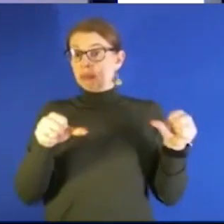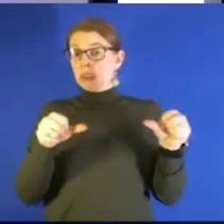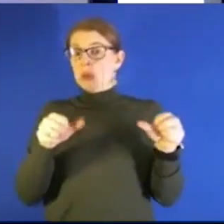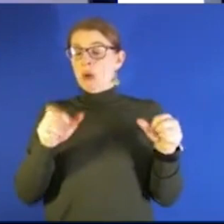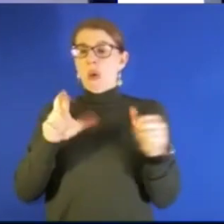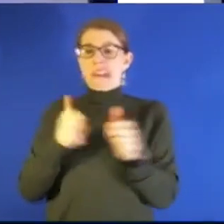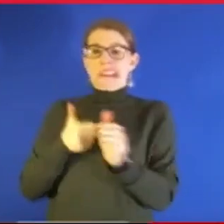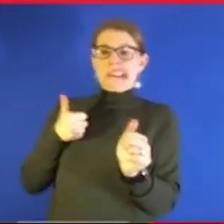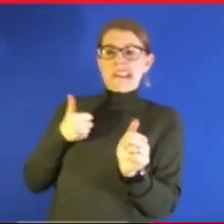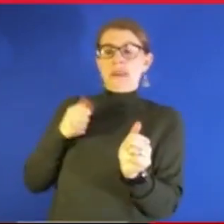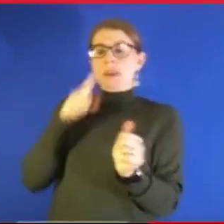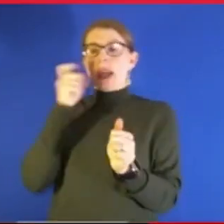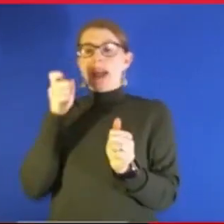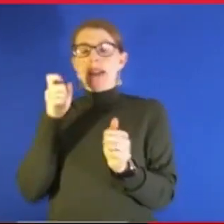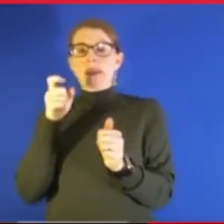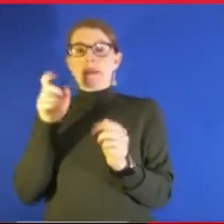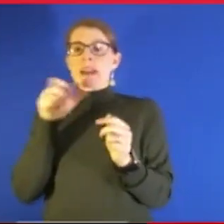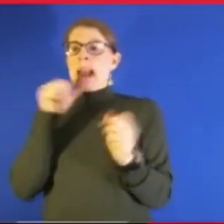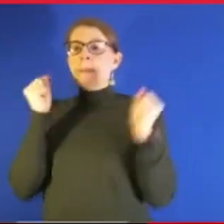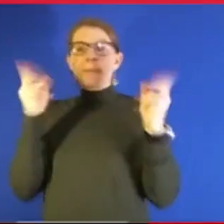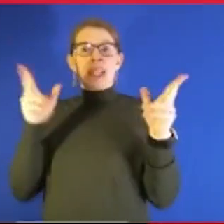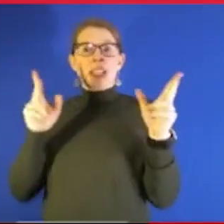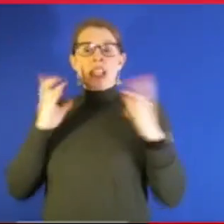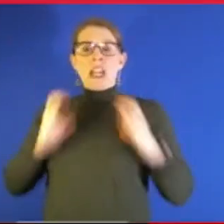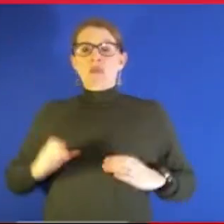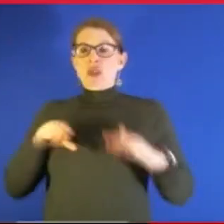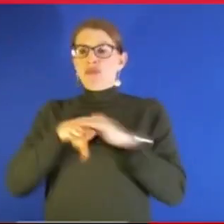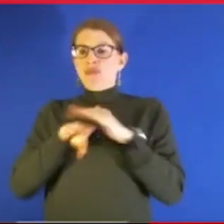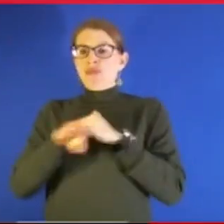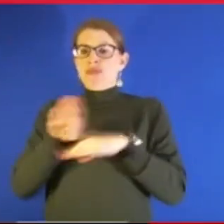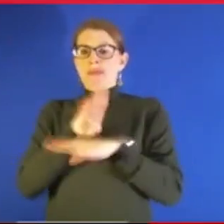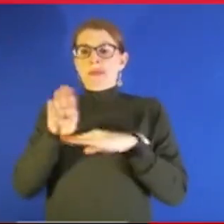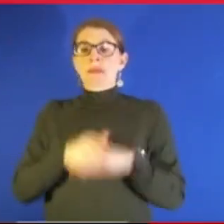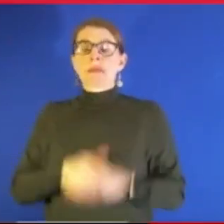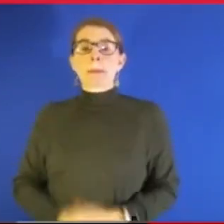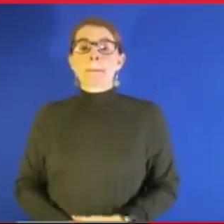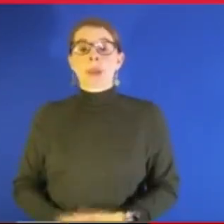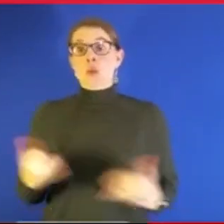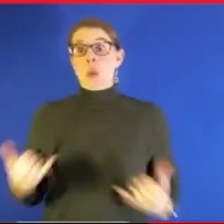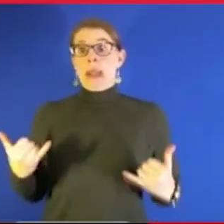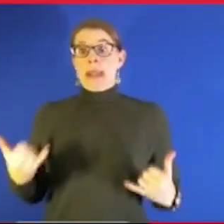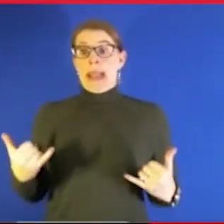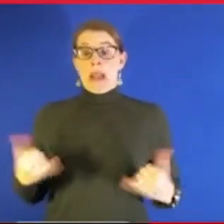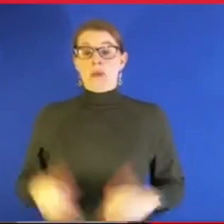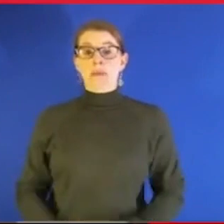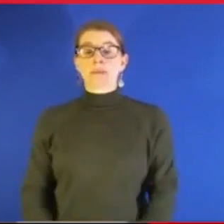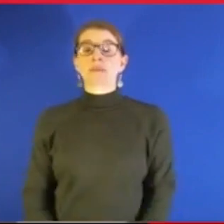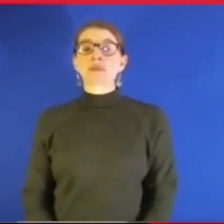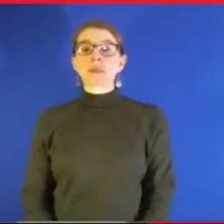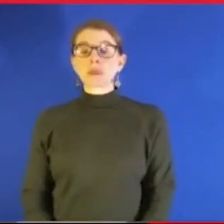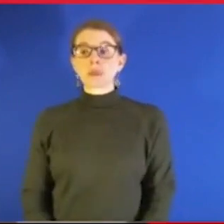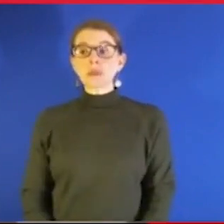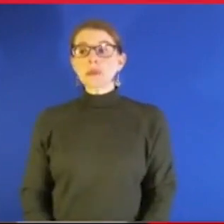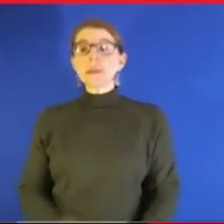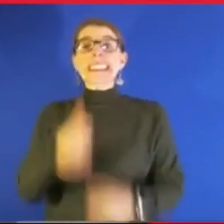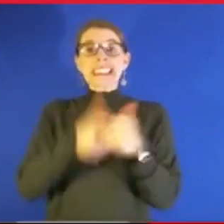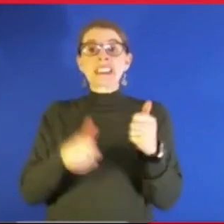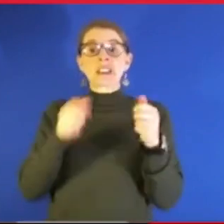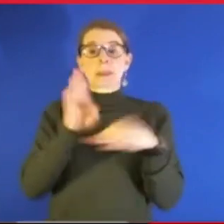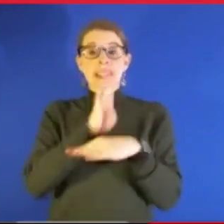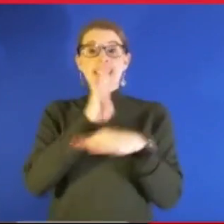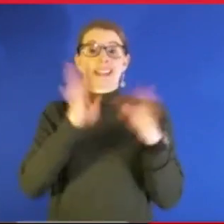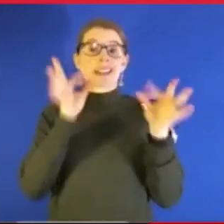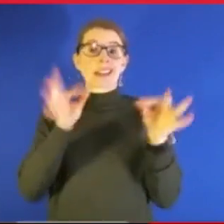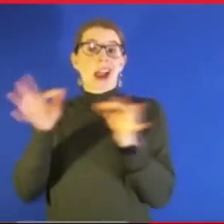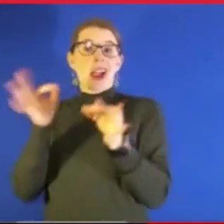business? Well, I mean, I think it's a decision that at this point where we stand, it's a decision that every business needs to make